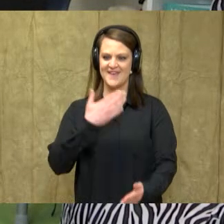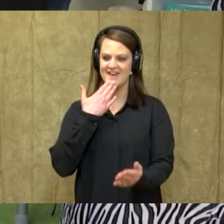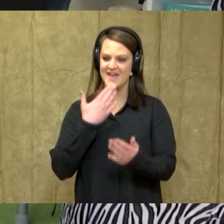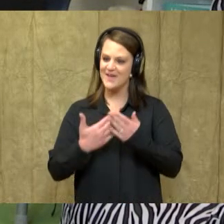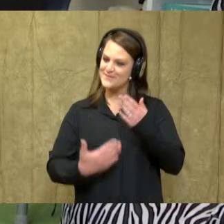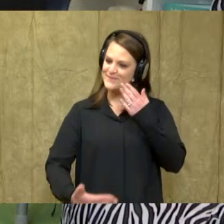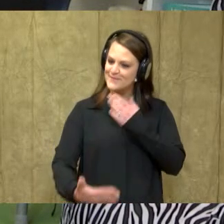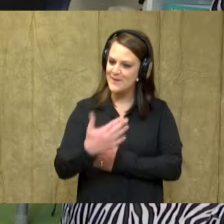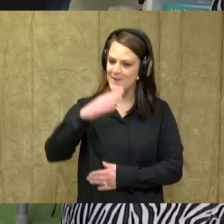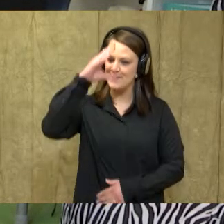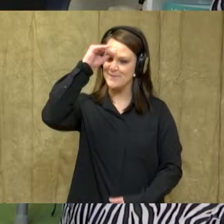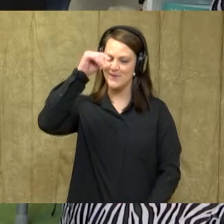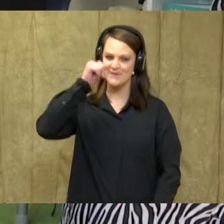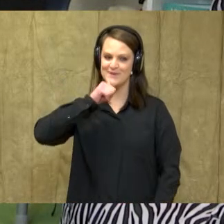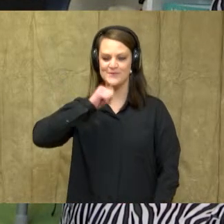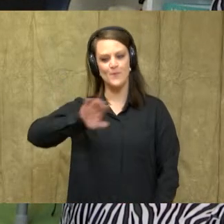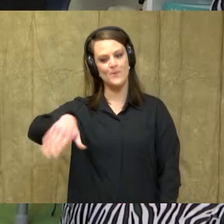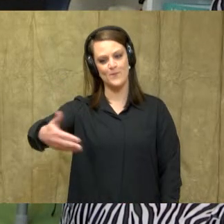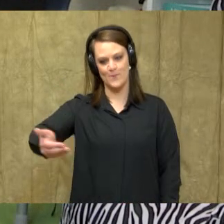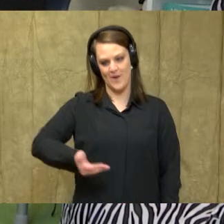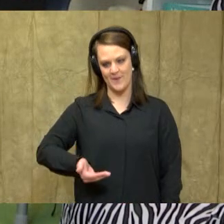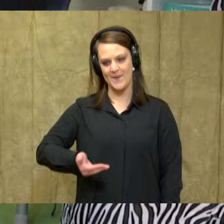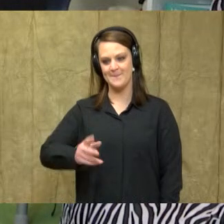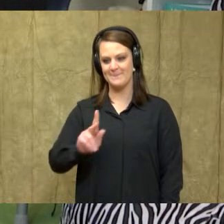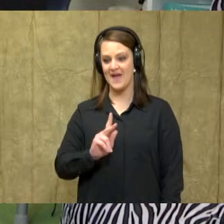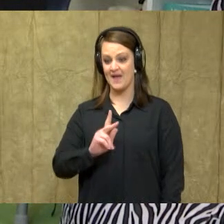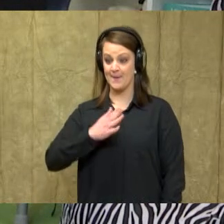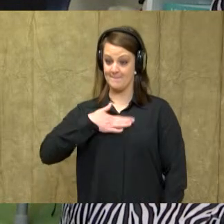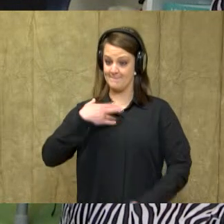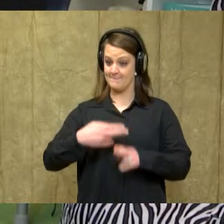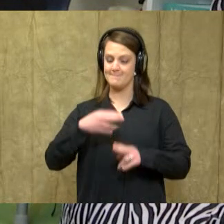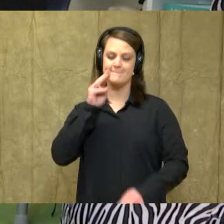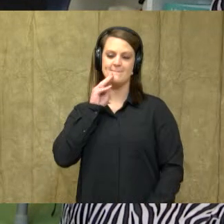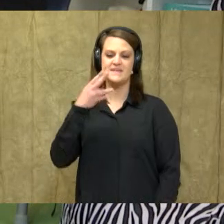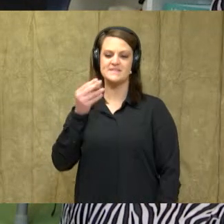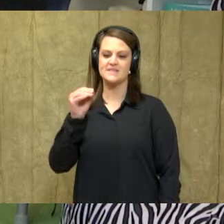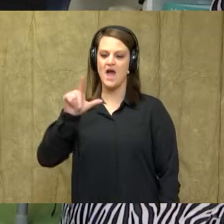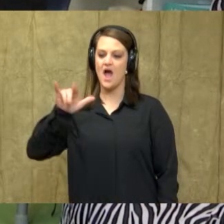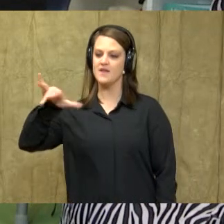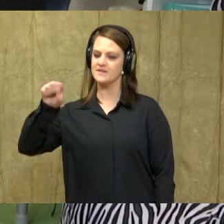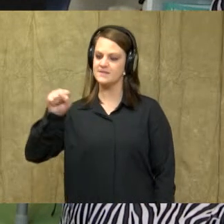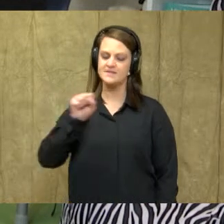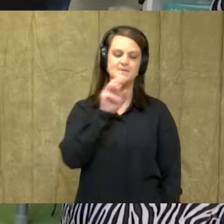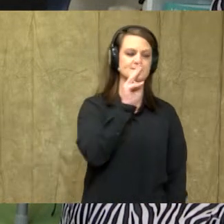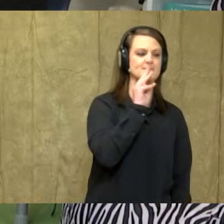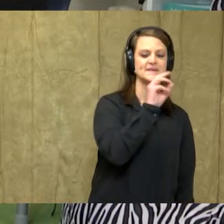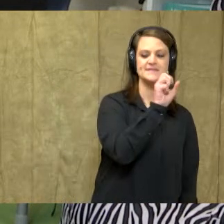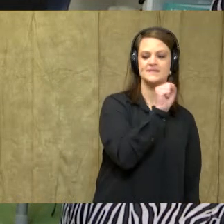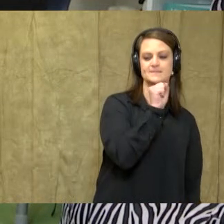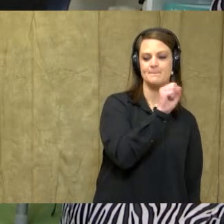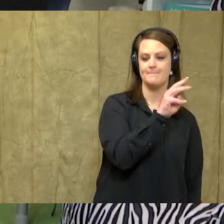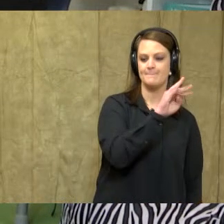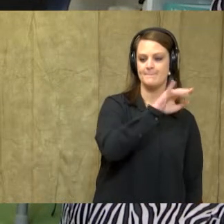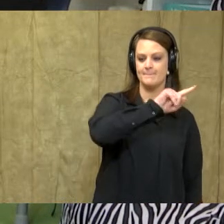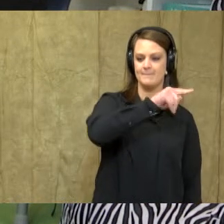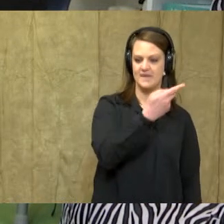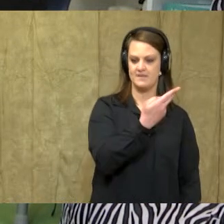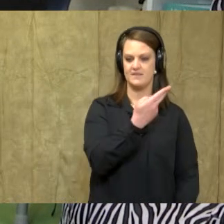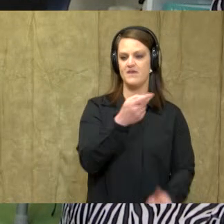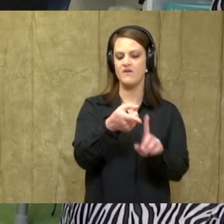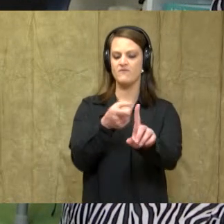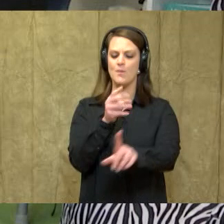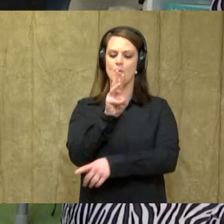Good morning, boys and girls, and welcome back. I'm Miss Hollis. And I'm Miss Smith. And remember, we're from Wilmer